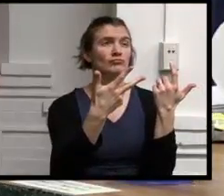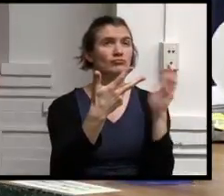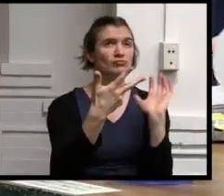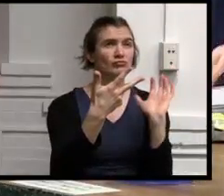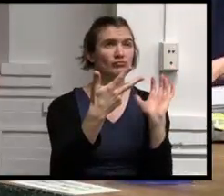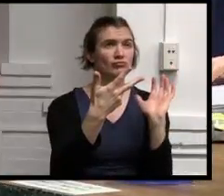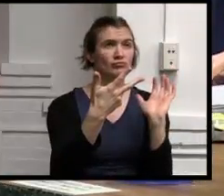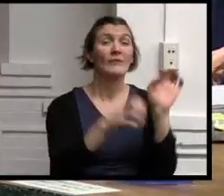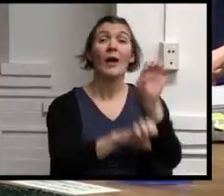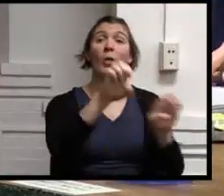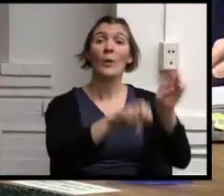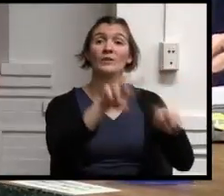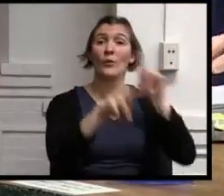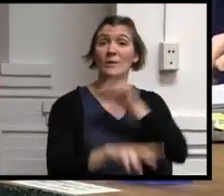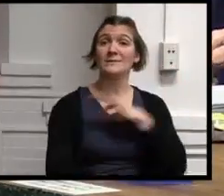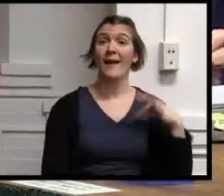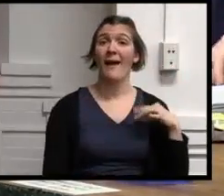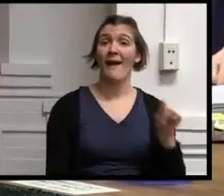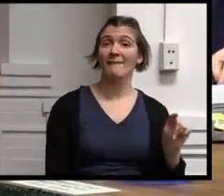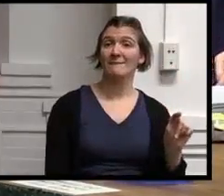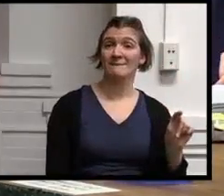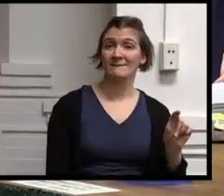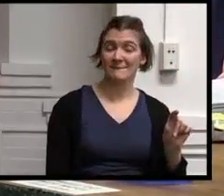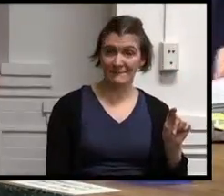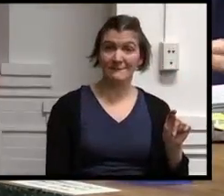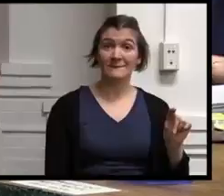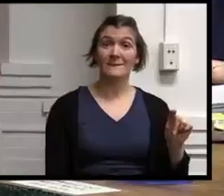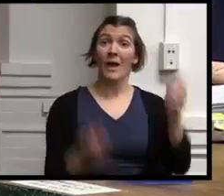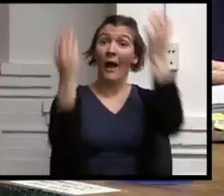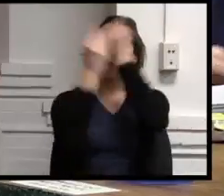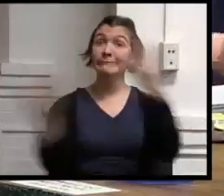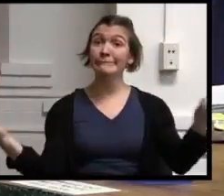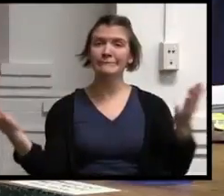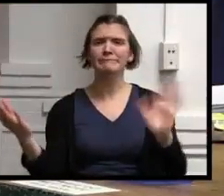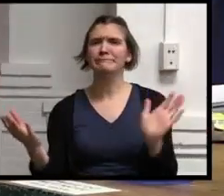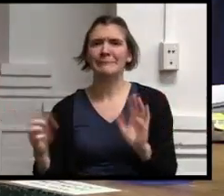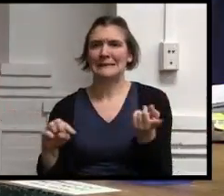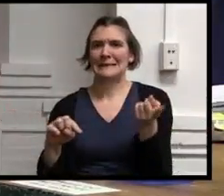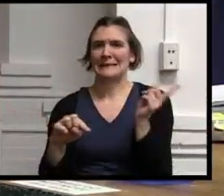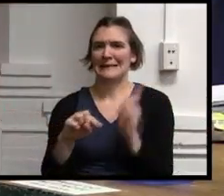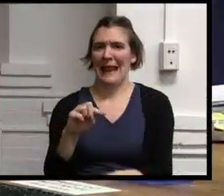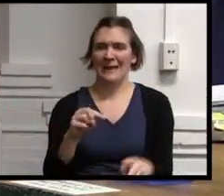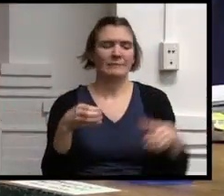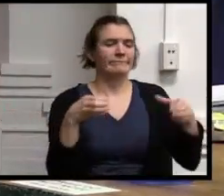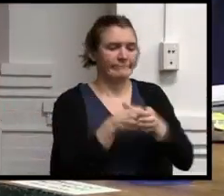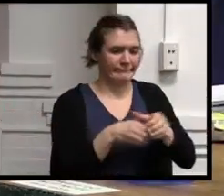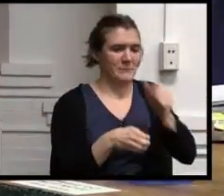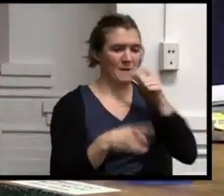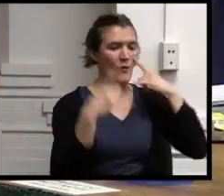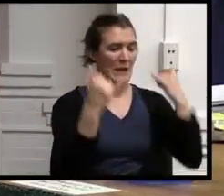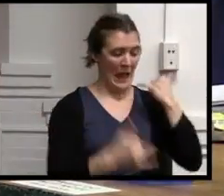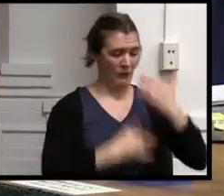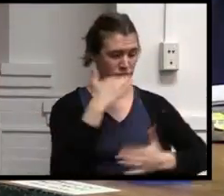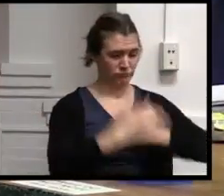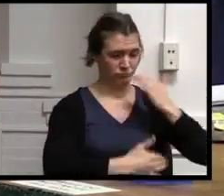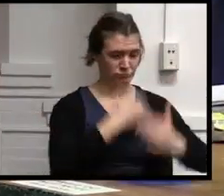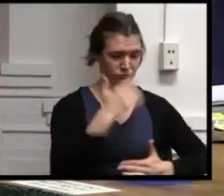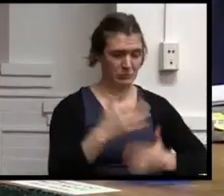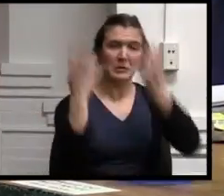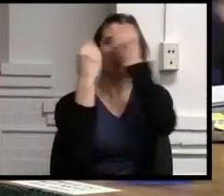and evaluations, where general premature public knowledge would clearly place